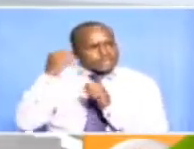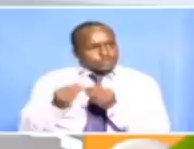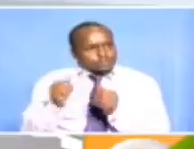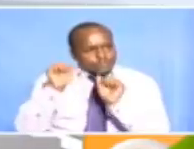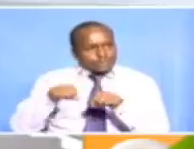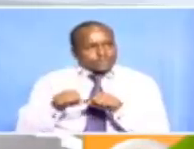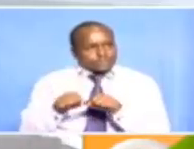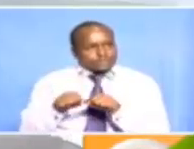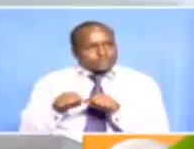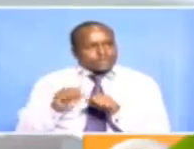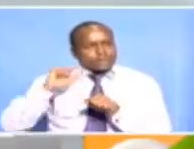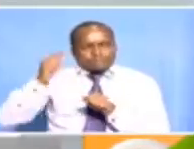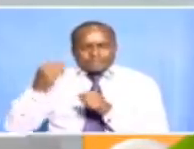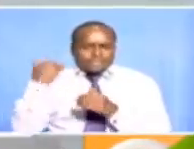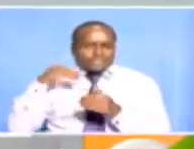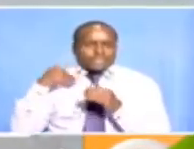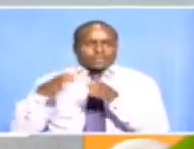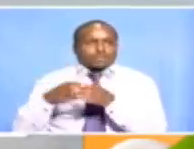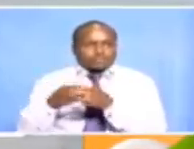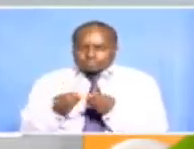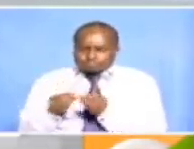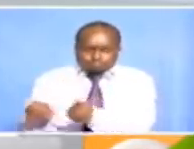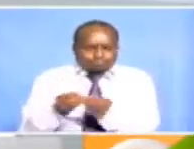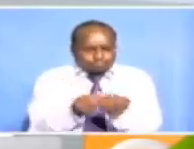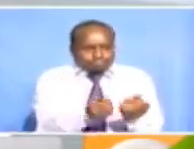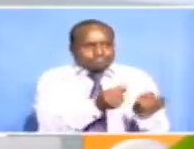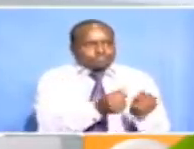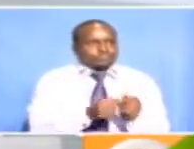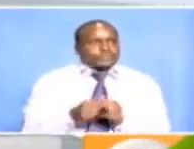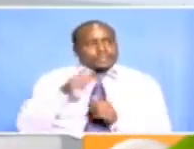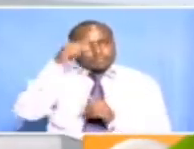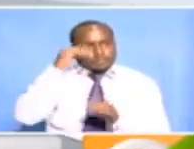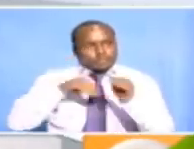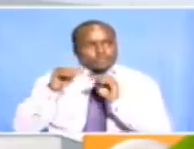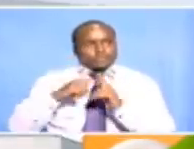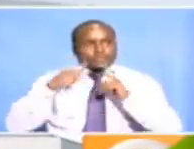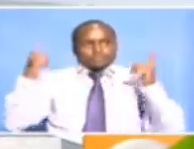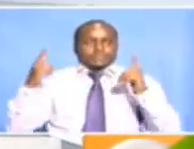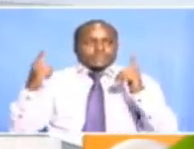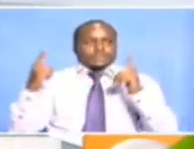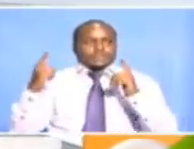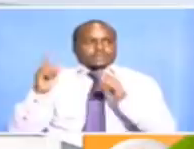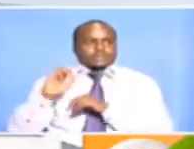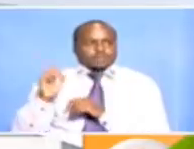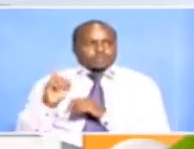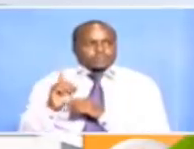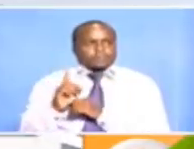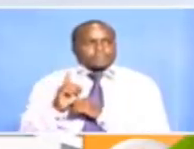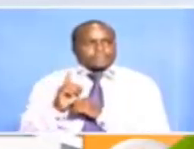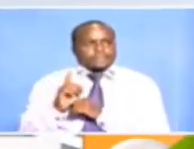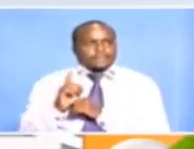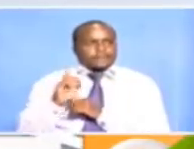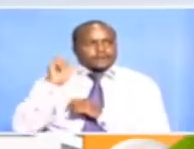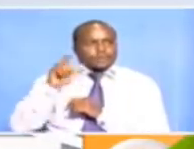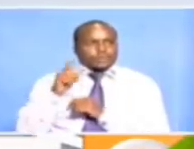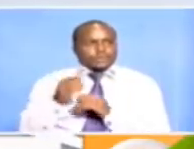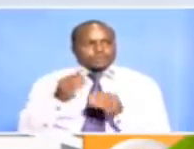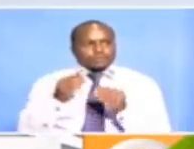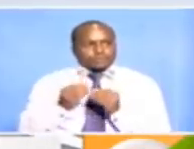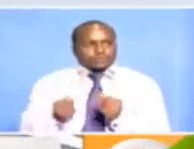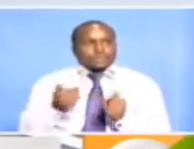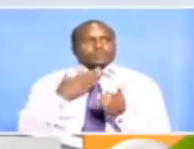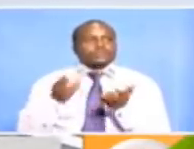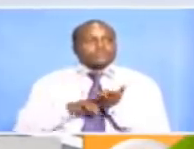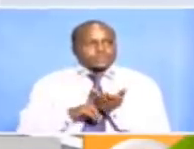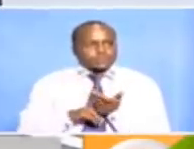rid of the cartels, because the cartels, corruption is still rampant in Nairobi County. I may admit this, it's still rampant. We need to get rid of corruption. And I want to repeat